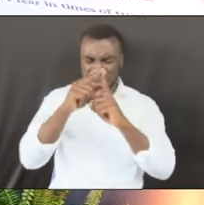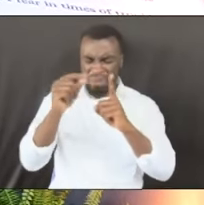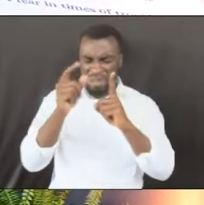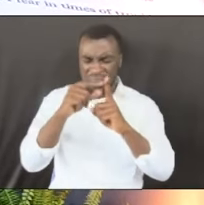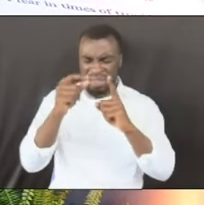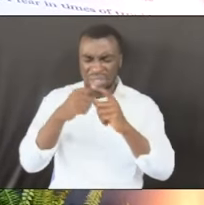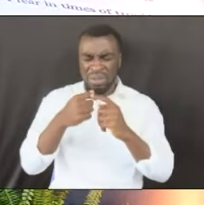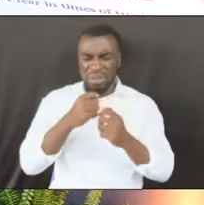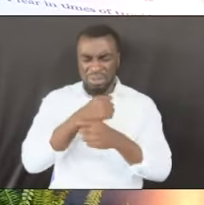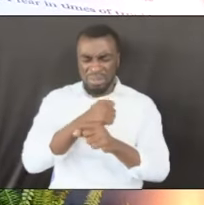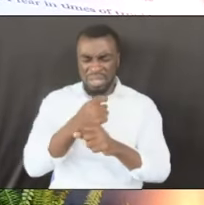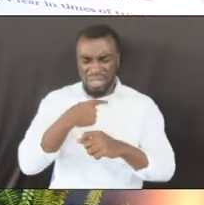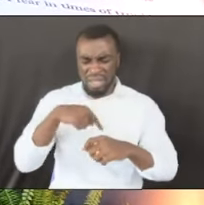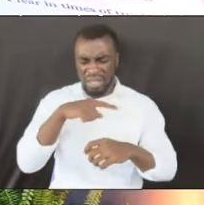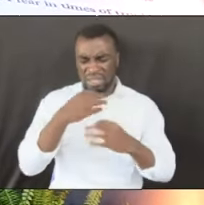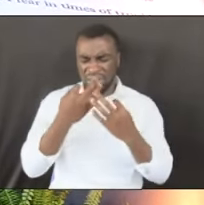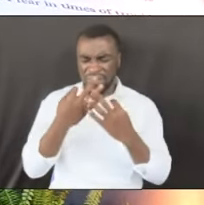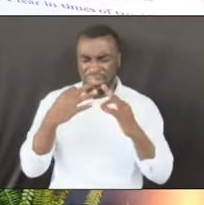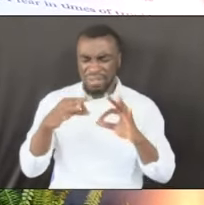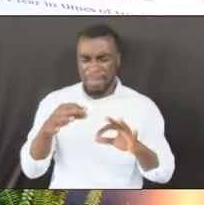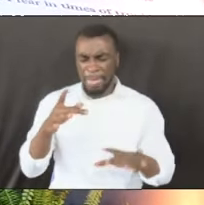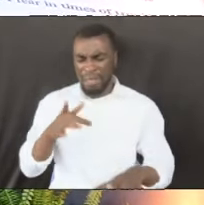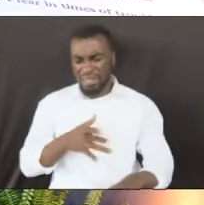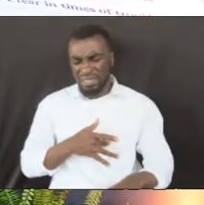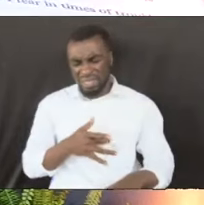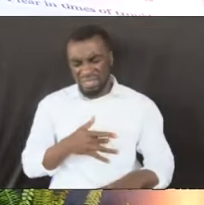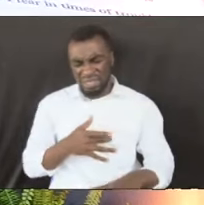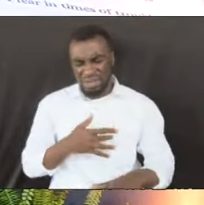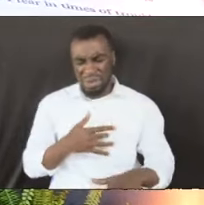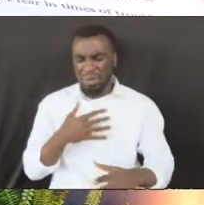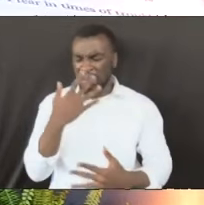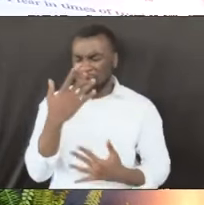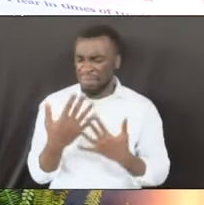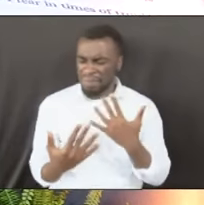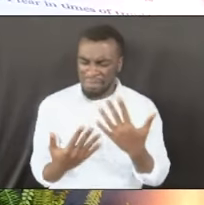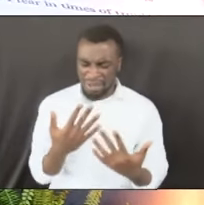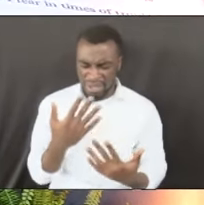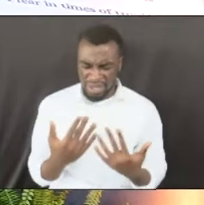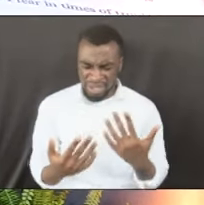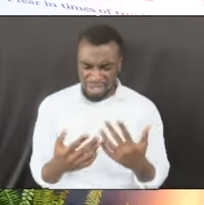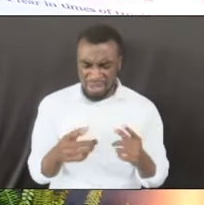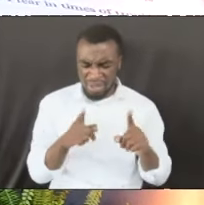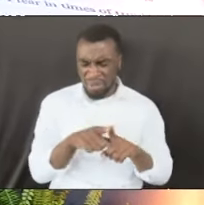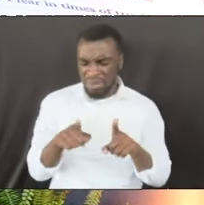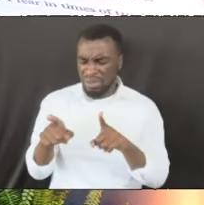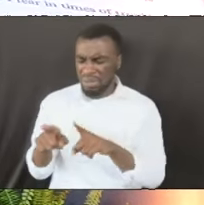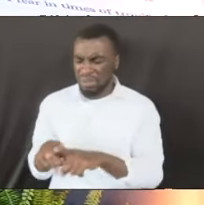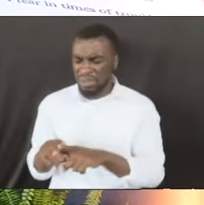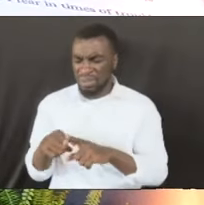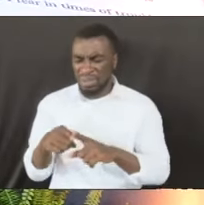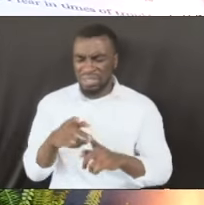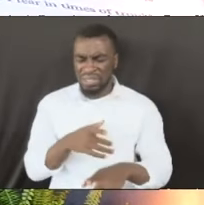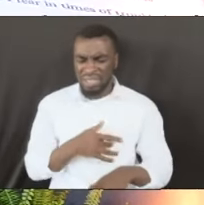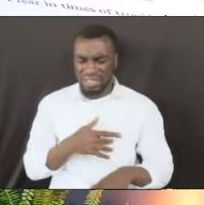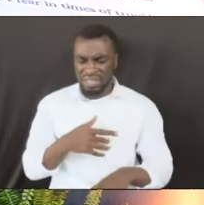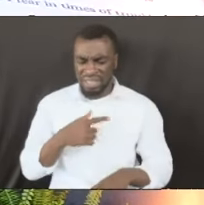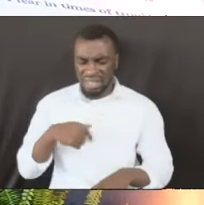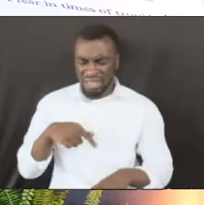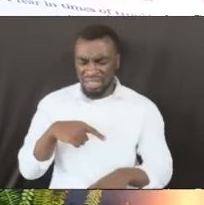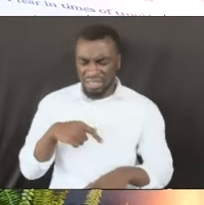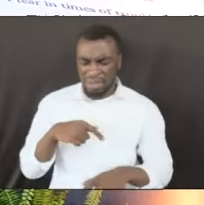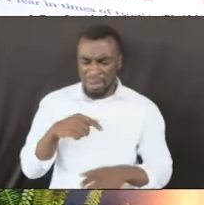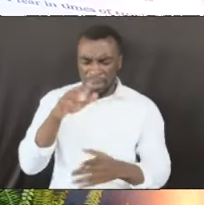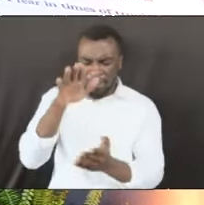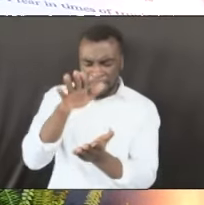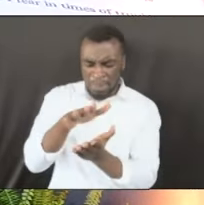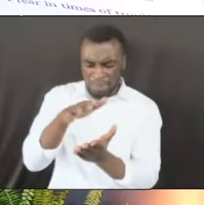free. Touch my lips with coals of fire as you touch those of Isaiah. Put your words in me as you did